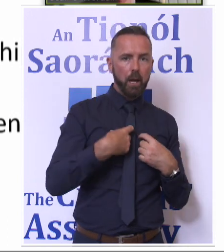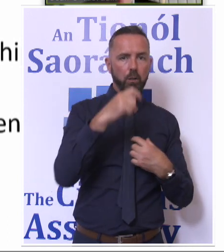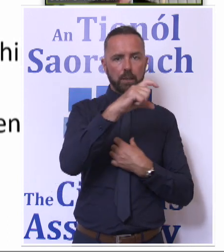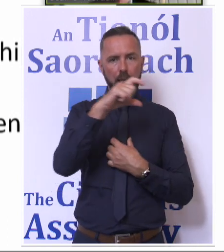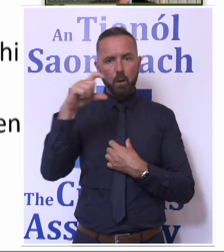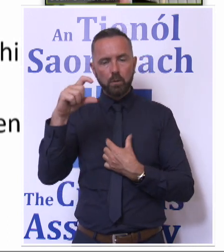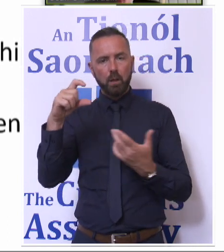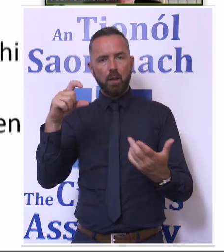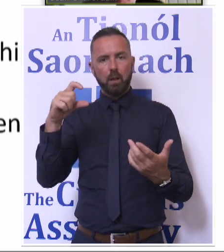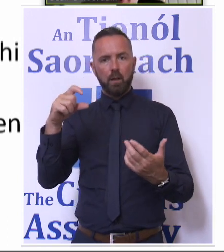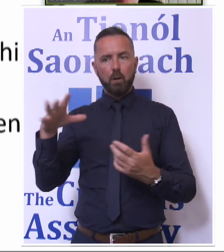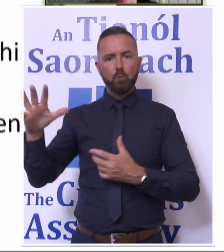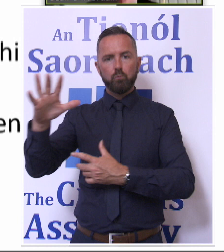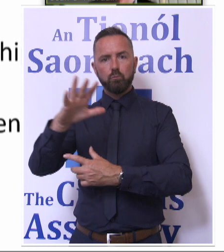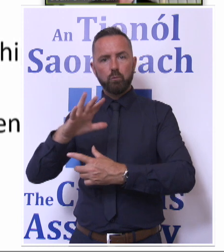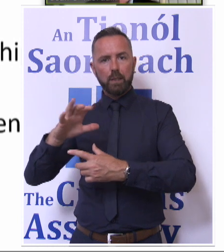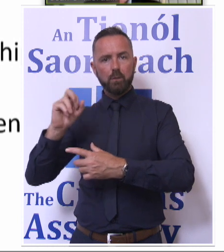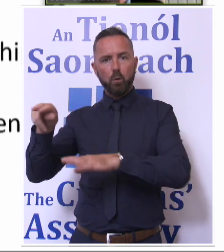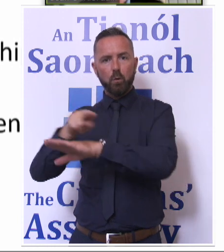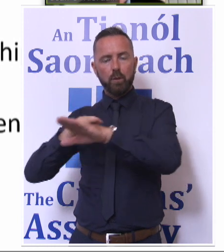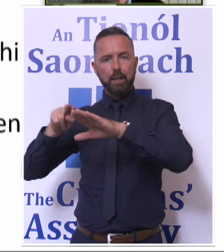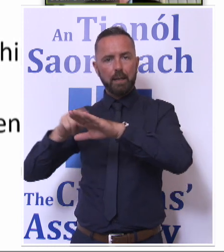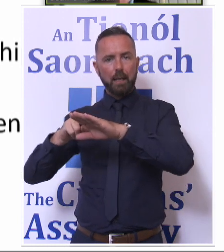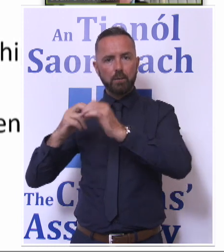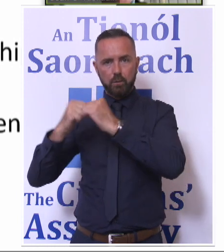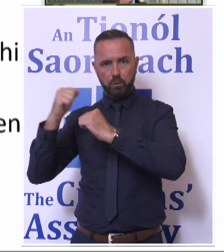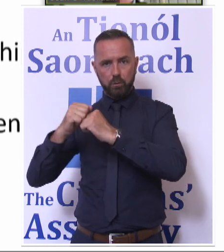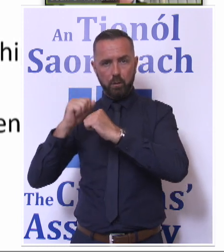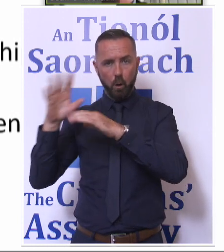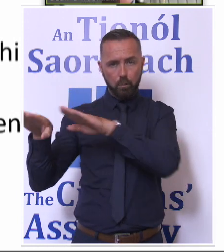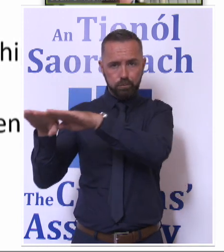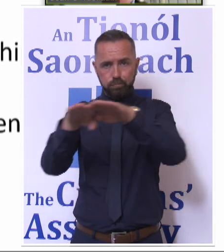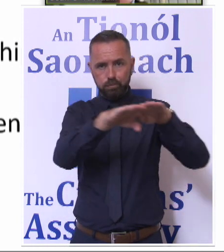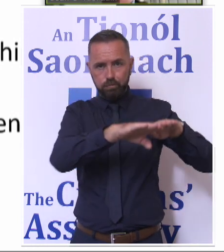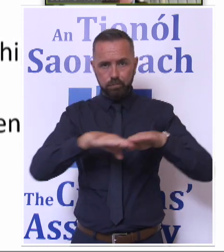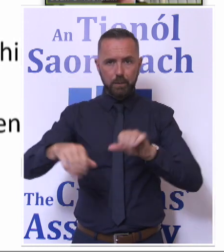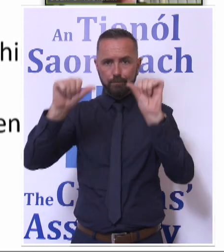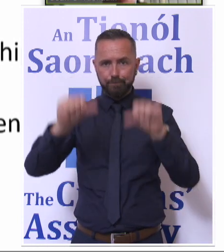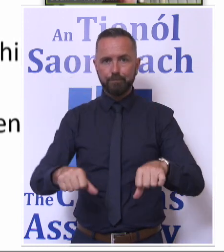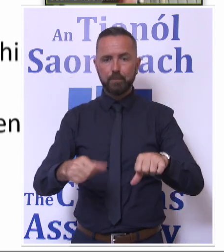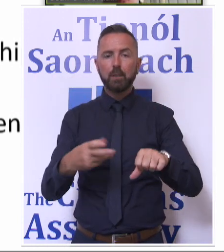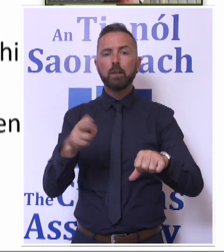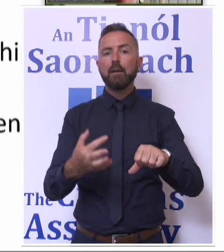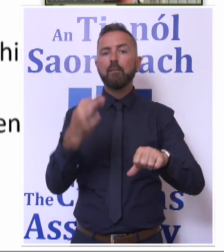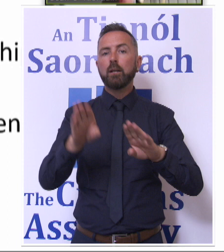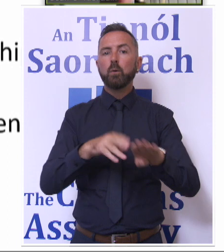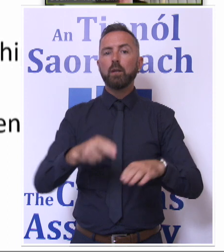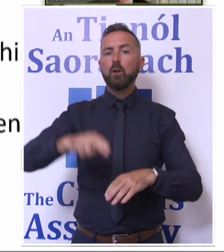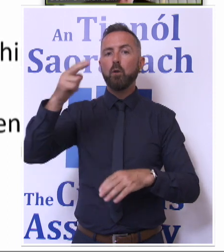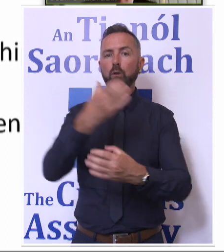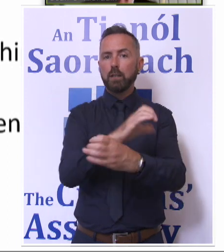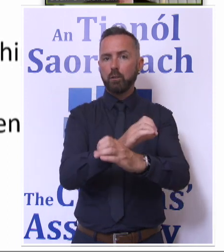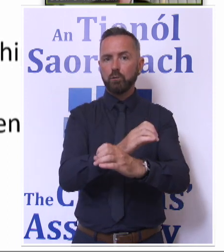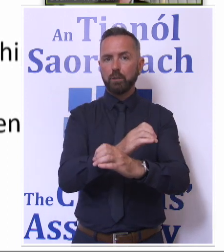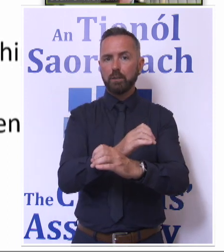councils, the regional or indeed the national structures. And you find that in the Nordic countries and mainland